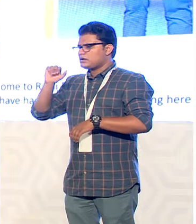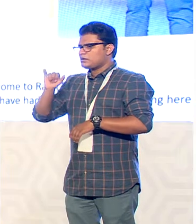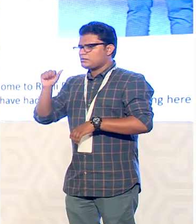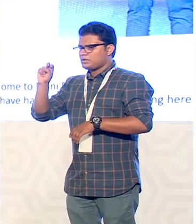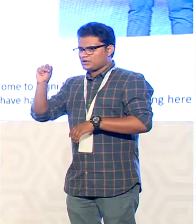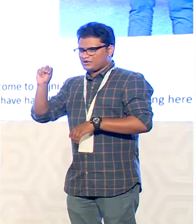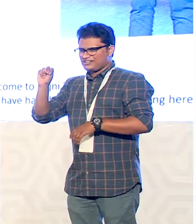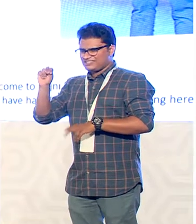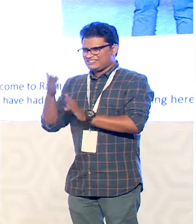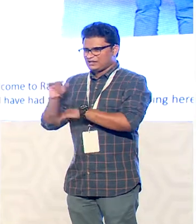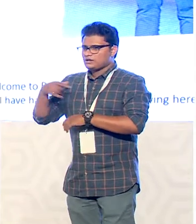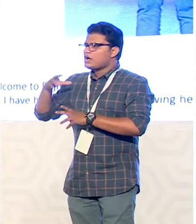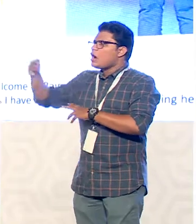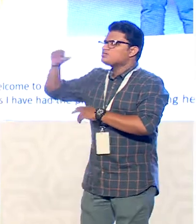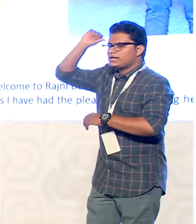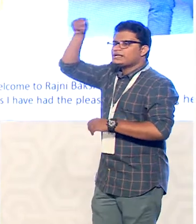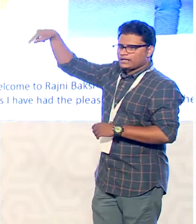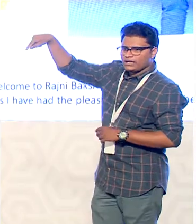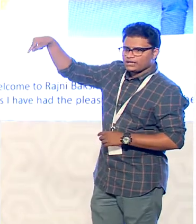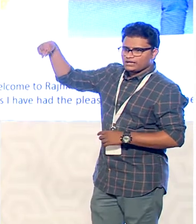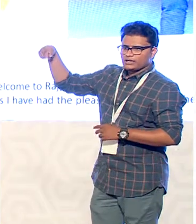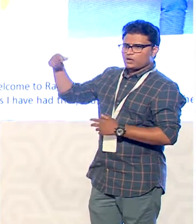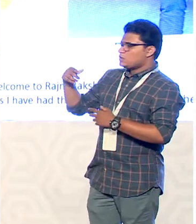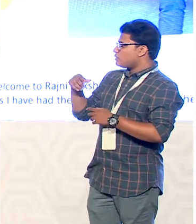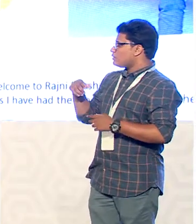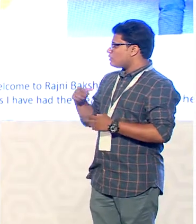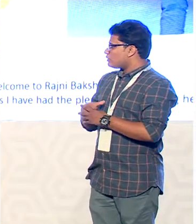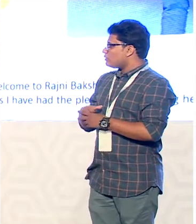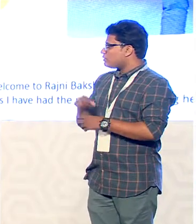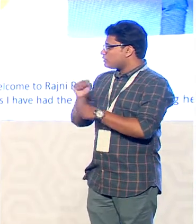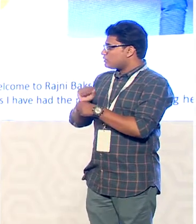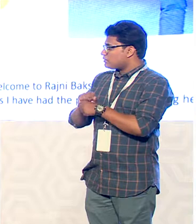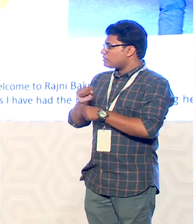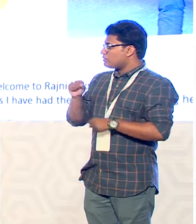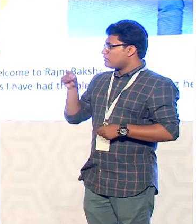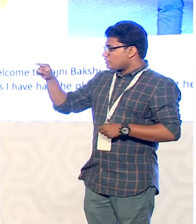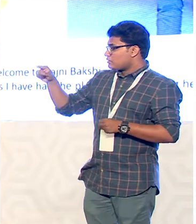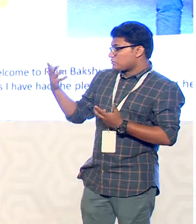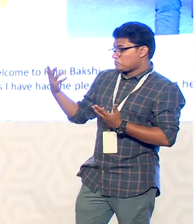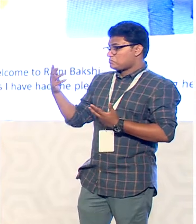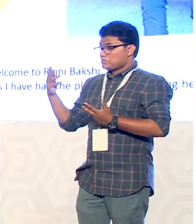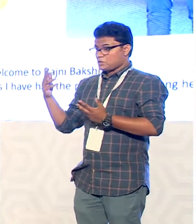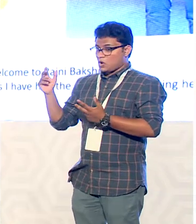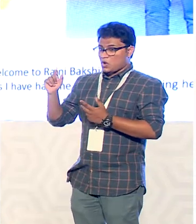friends from outside India is pretty much the predominant epic, at least in North